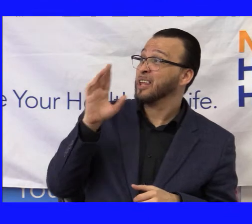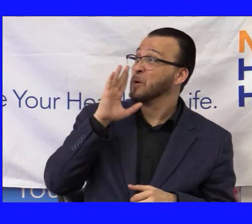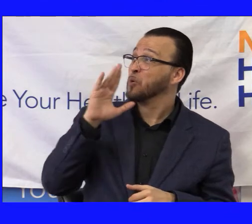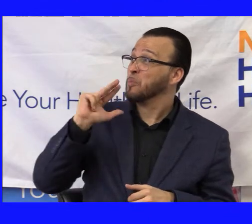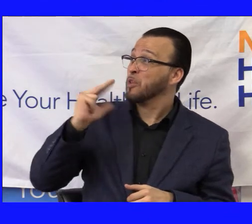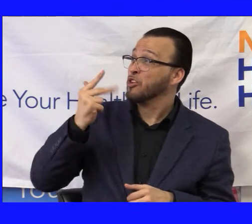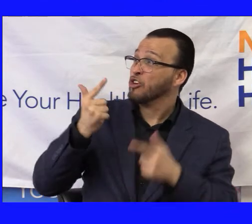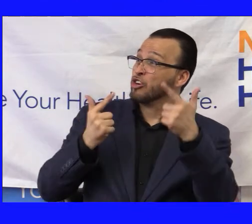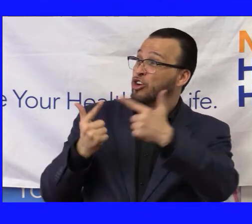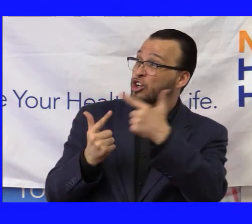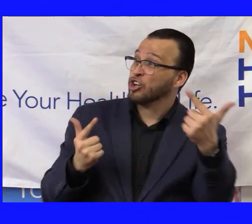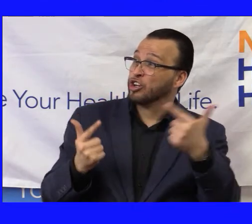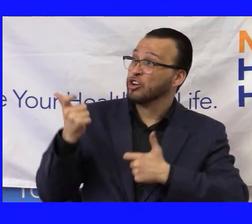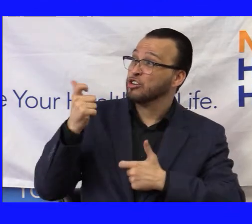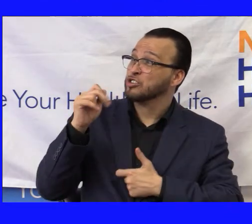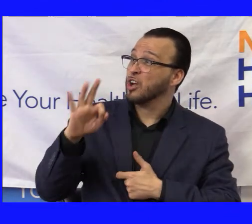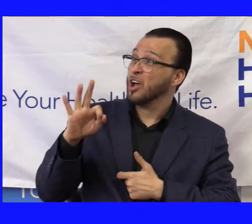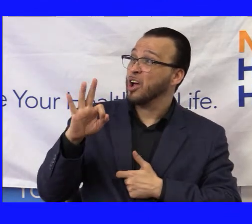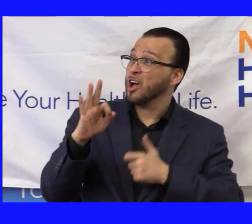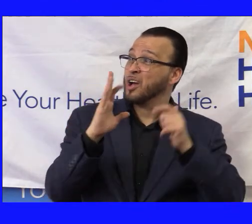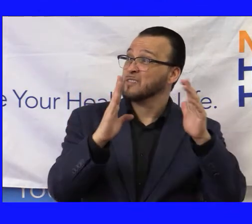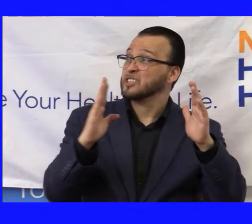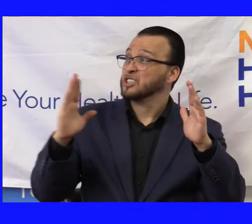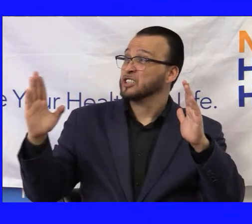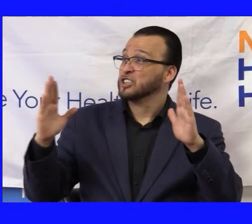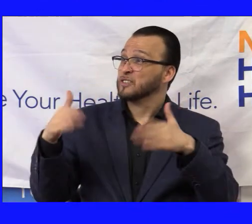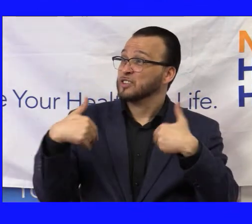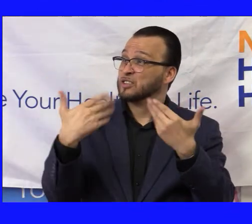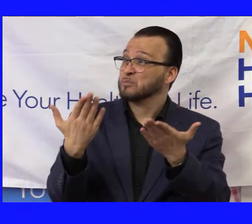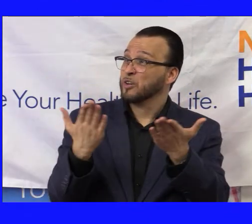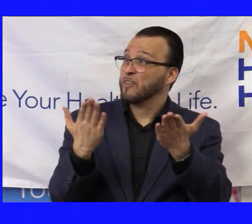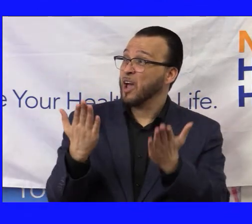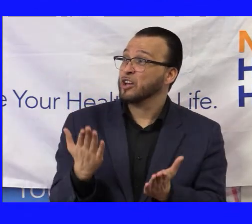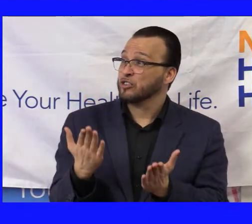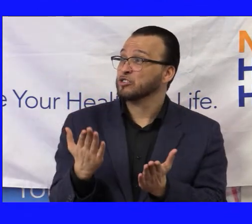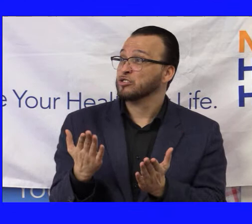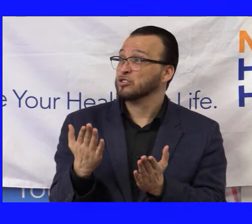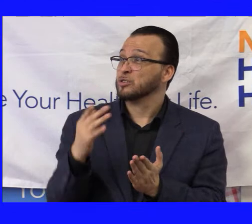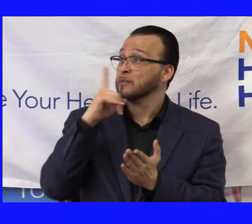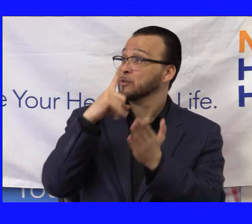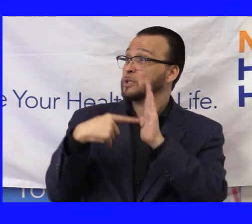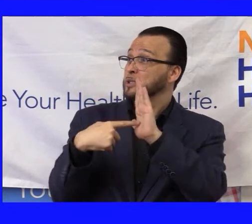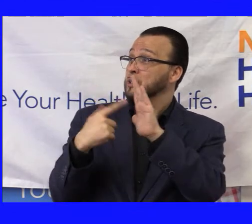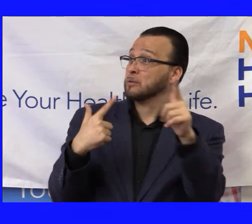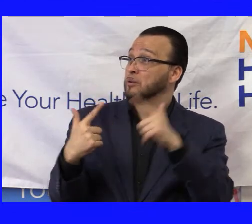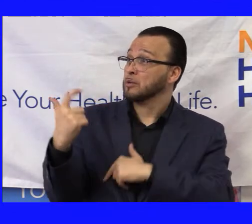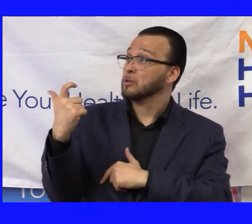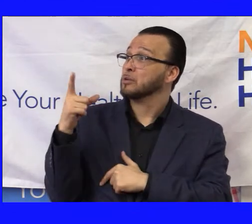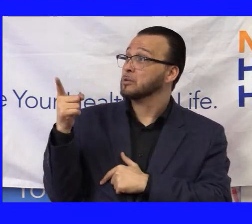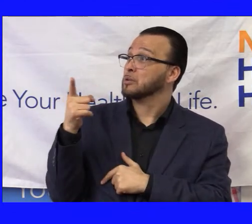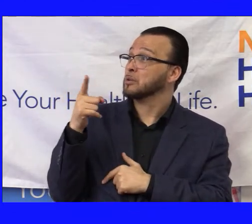third largest of shift service providers. So, like, for example, the largest is